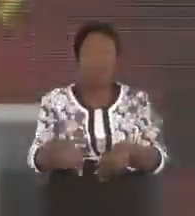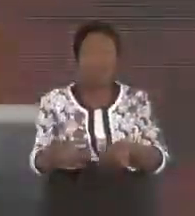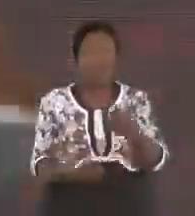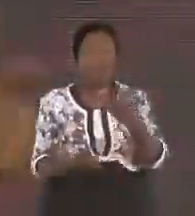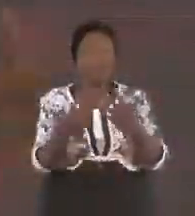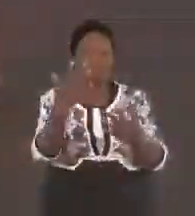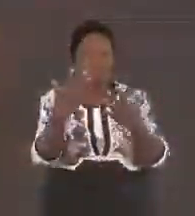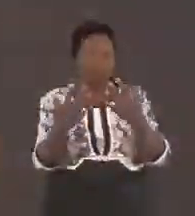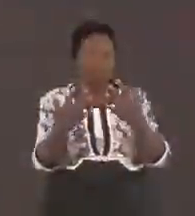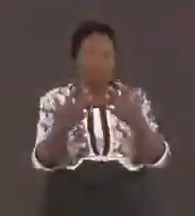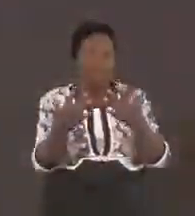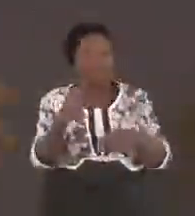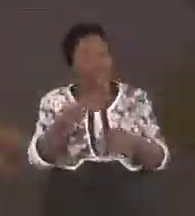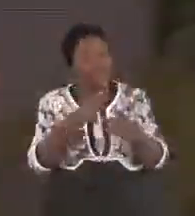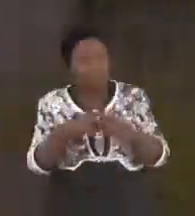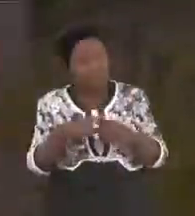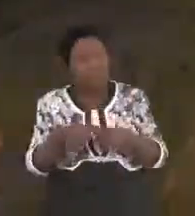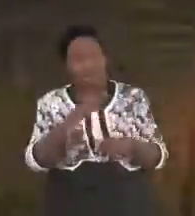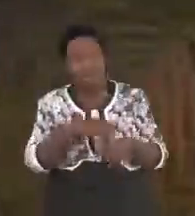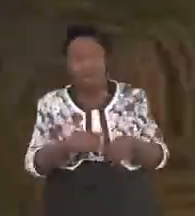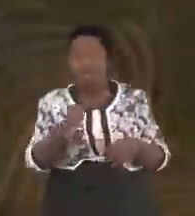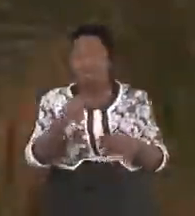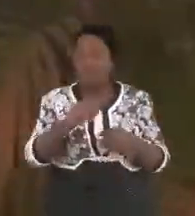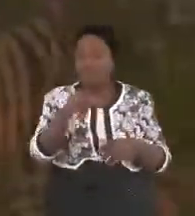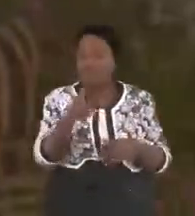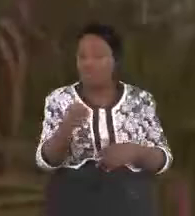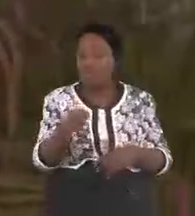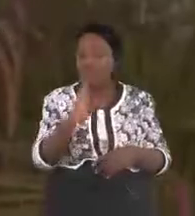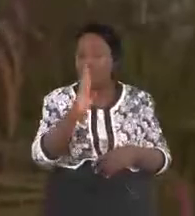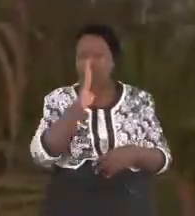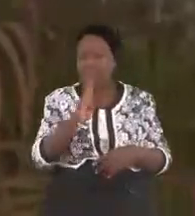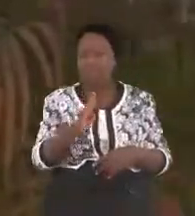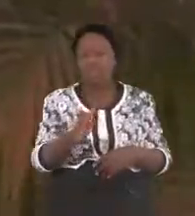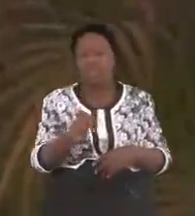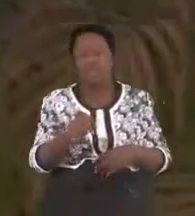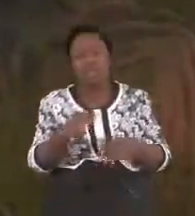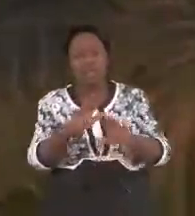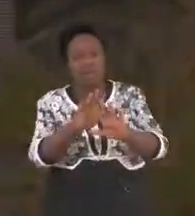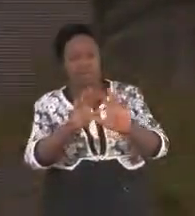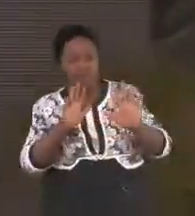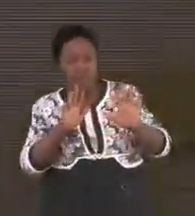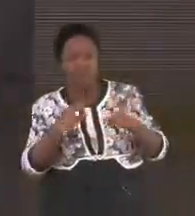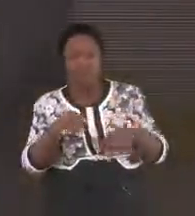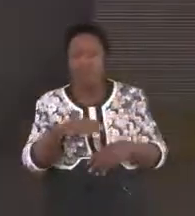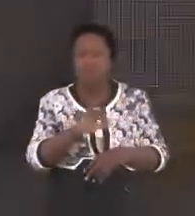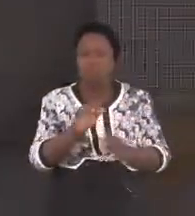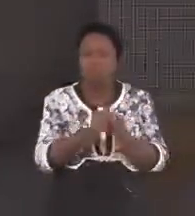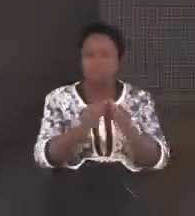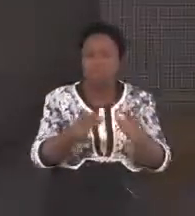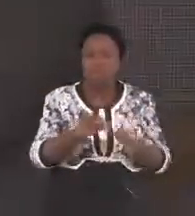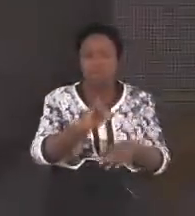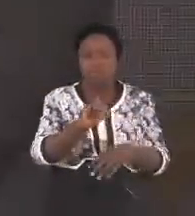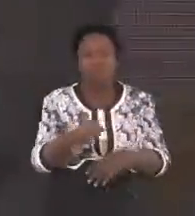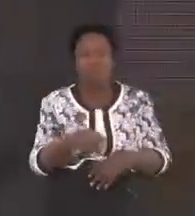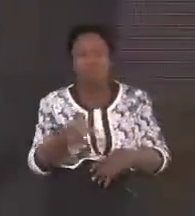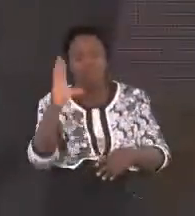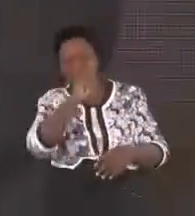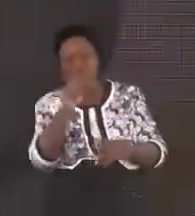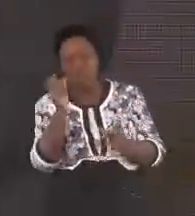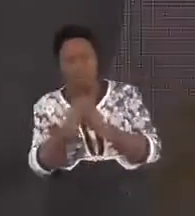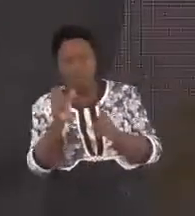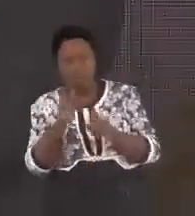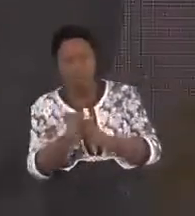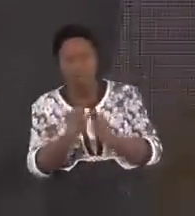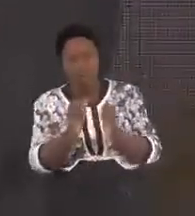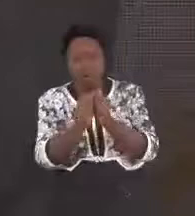John, without being afraid, and John, without modifying the message, and John, without adulterating the message,